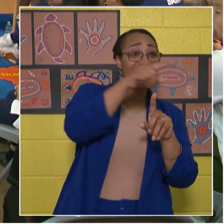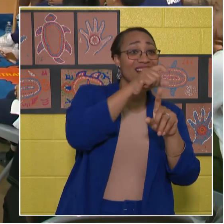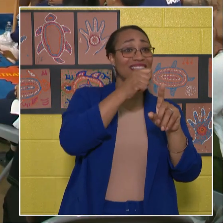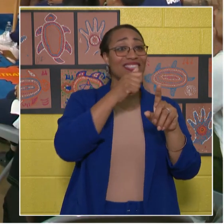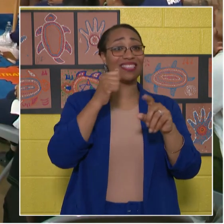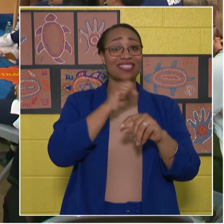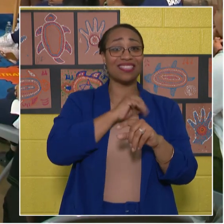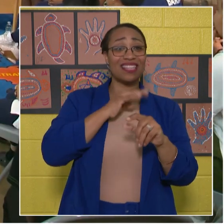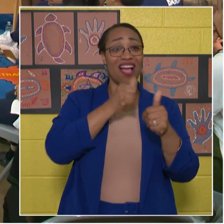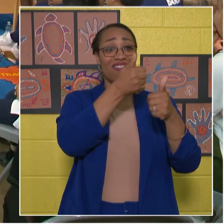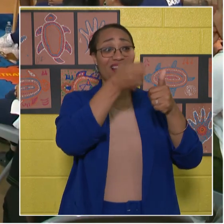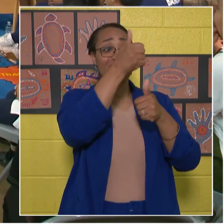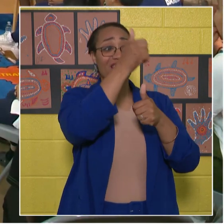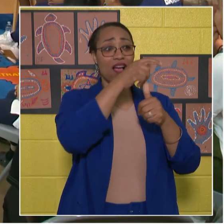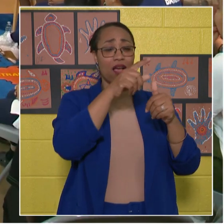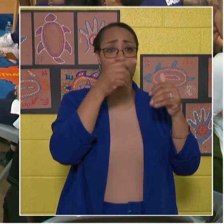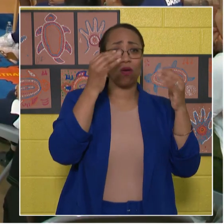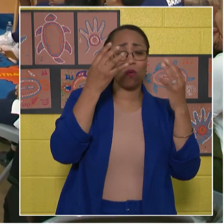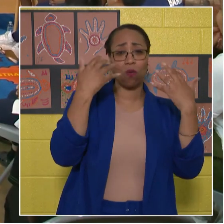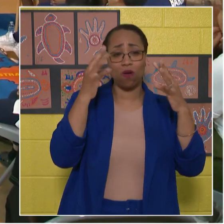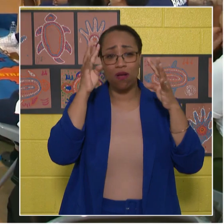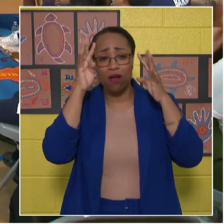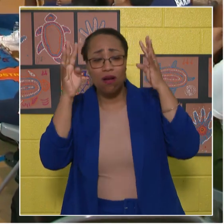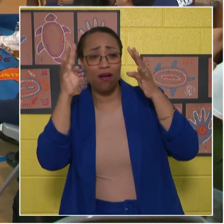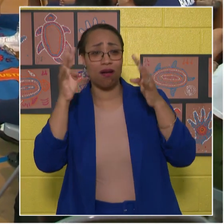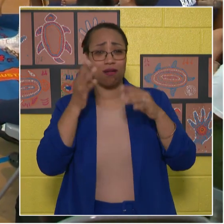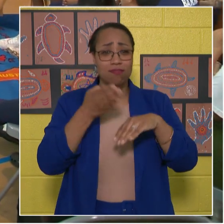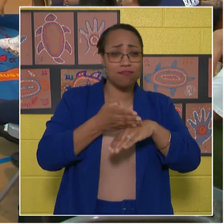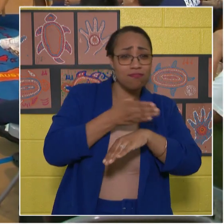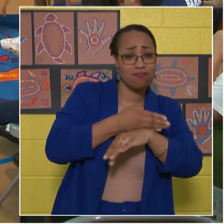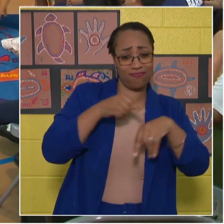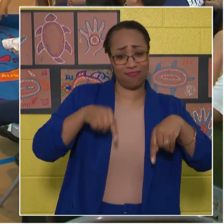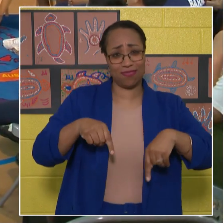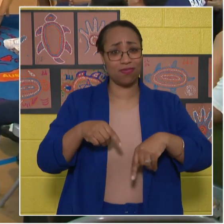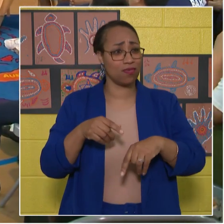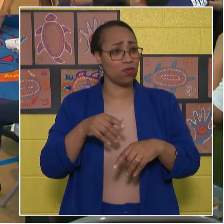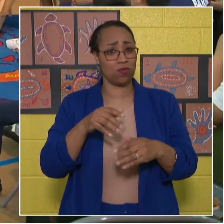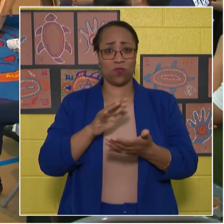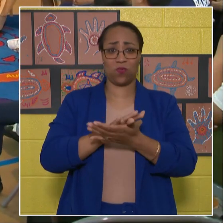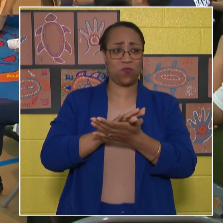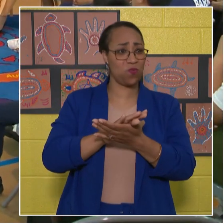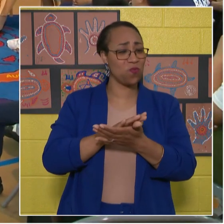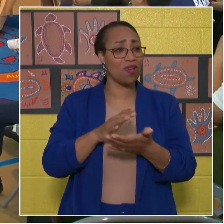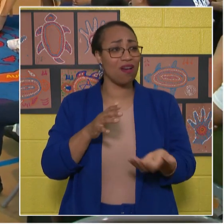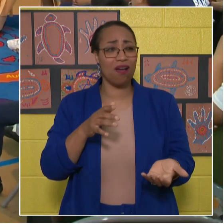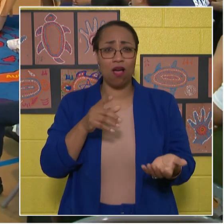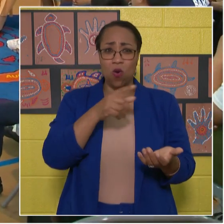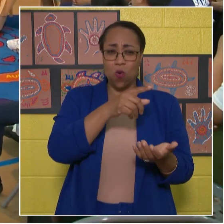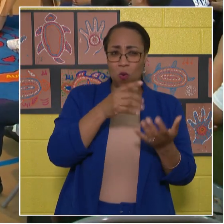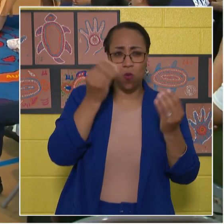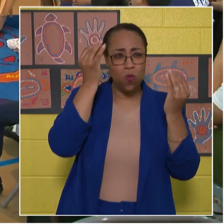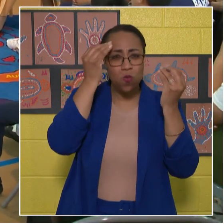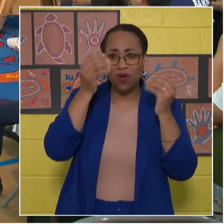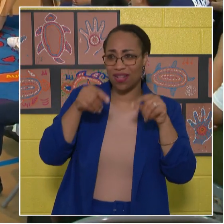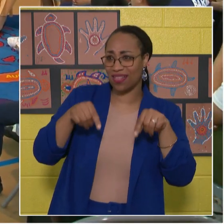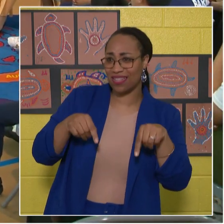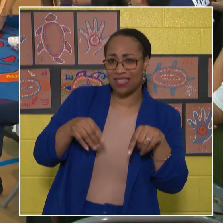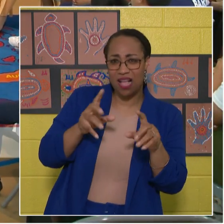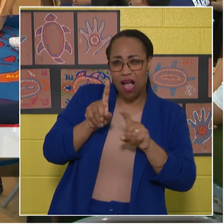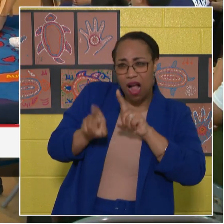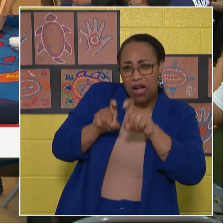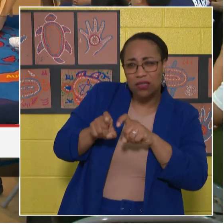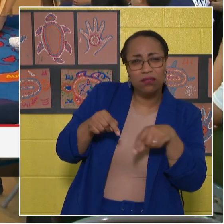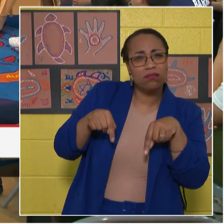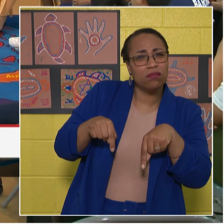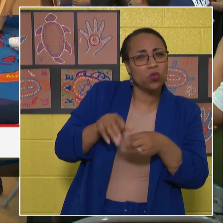innovate throughout the city, they always ask, what is Barnard doing? So boys and